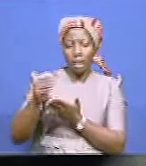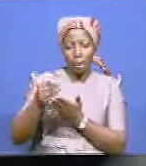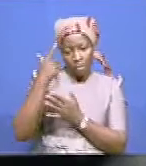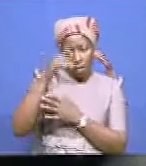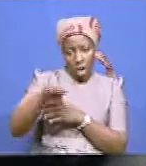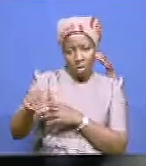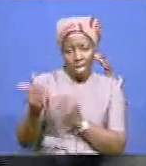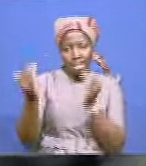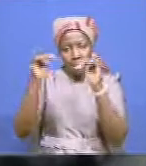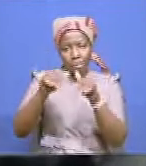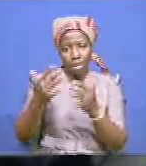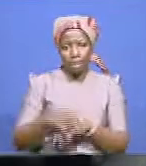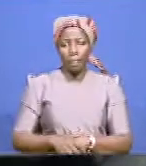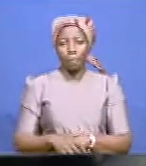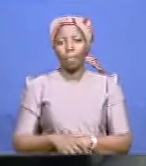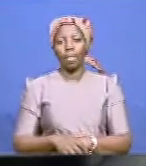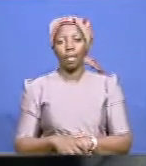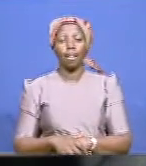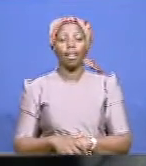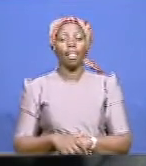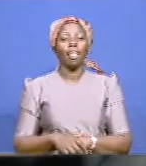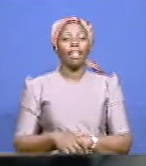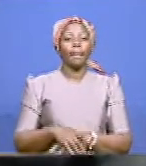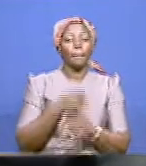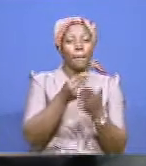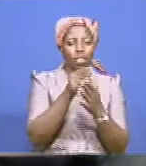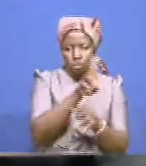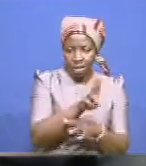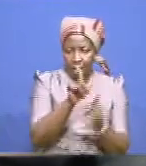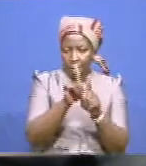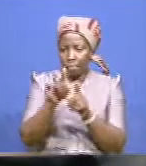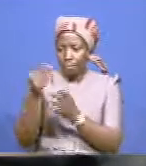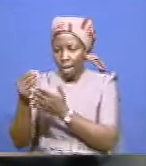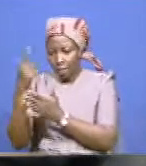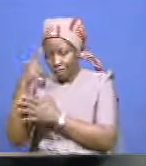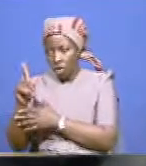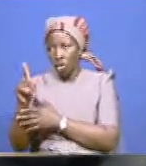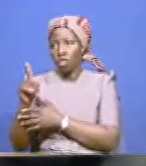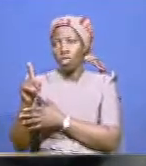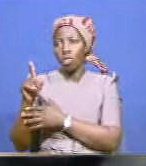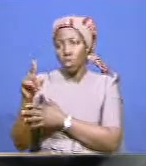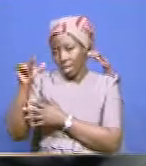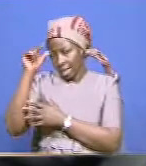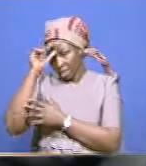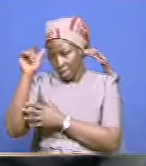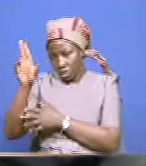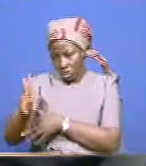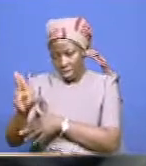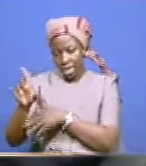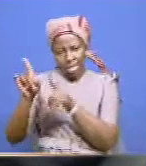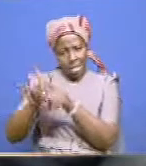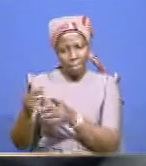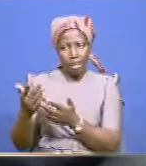recurrent expenditure, and ceilings for executive recurrent expenditure, and therefore